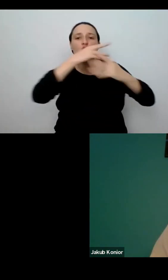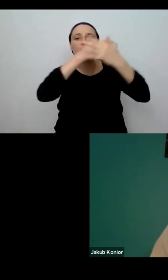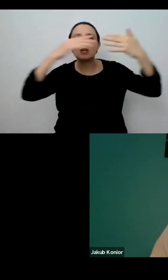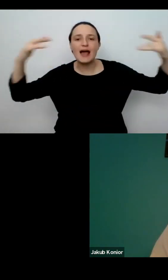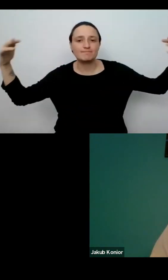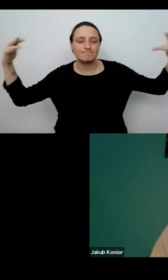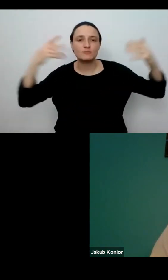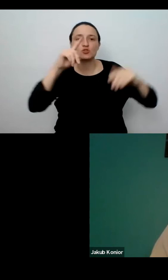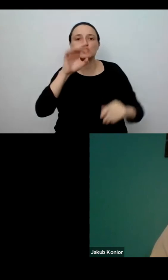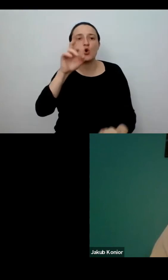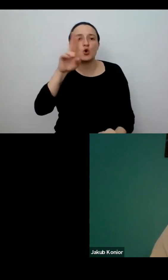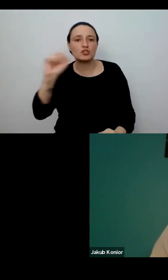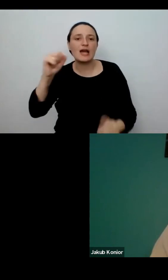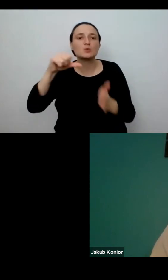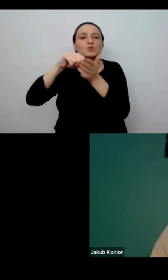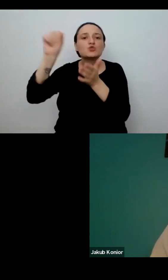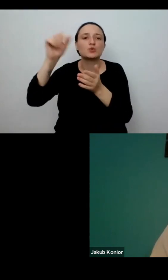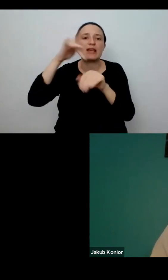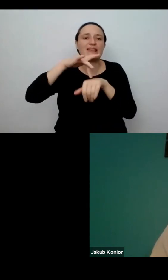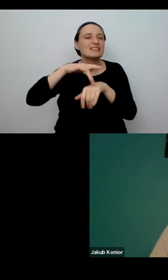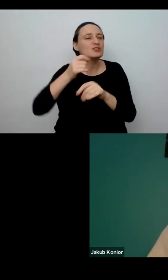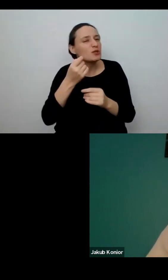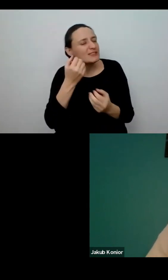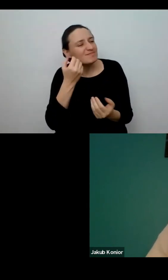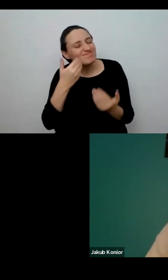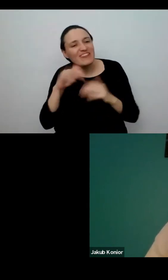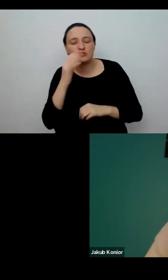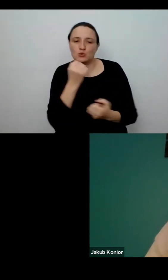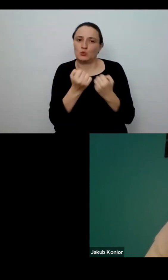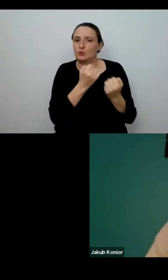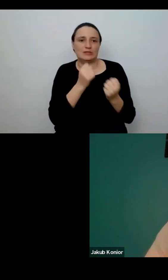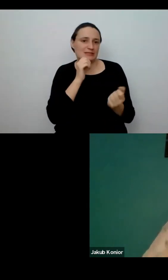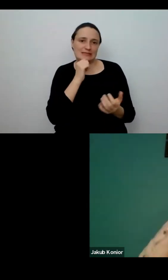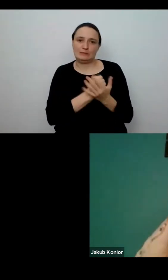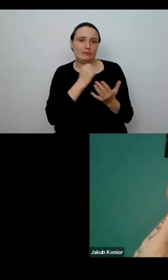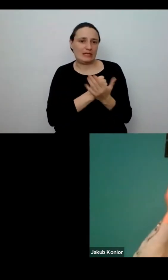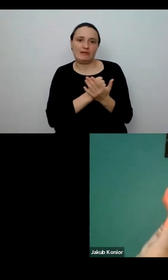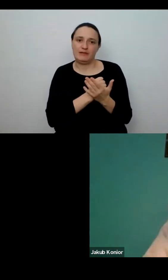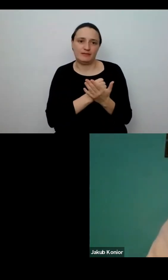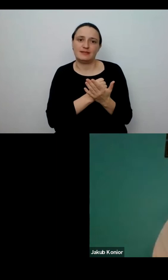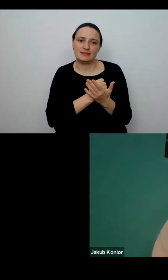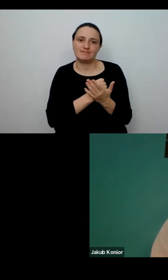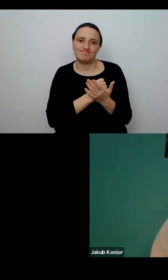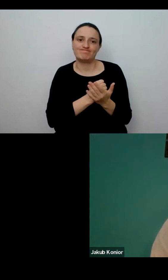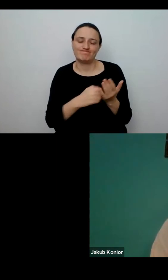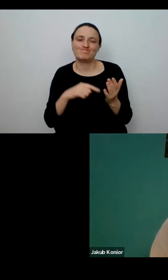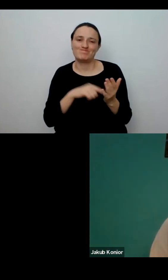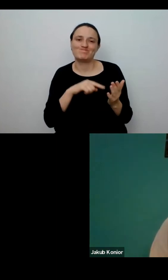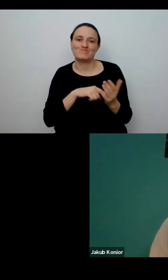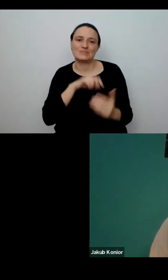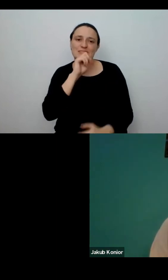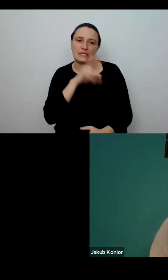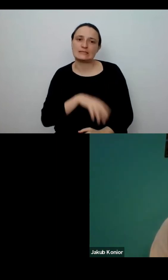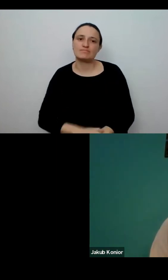is a little bit more complicated than just running a simple outlier removal algorithm.